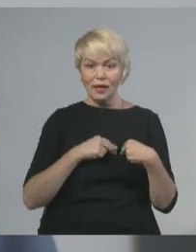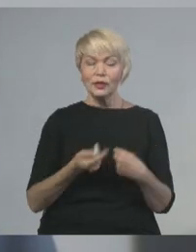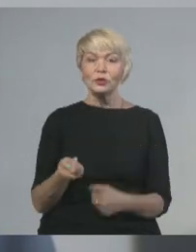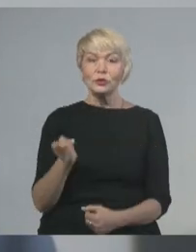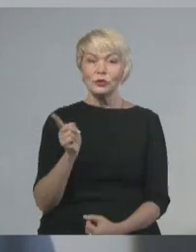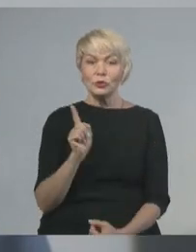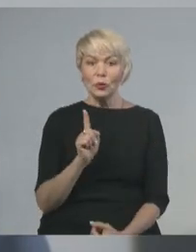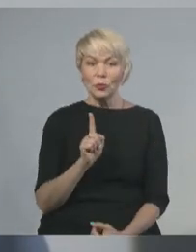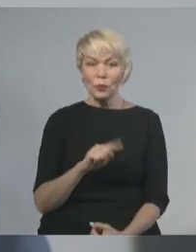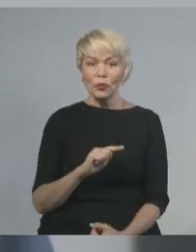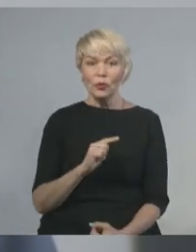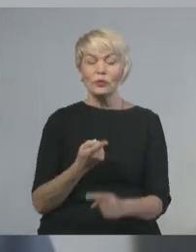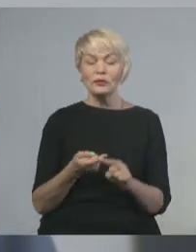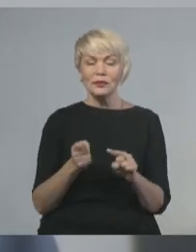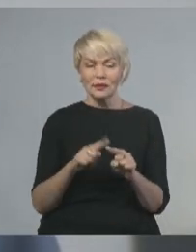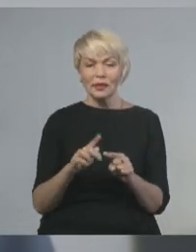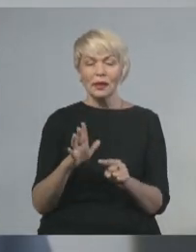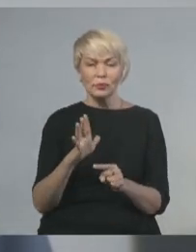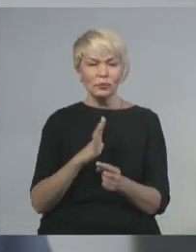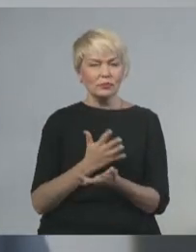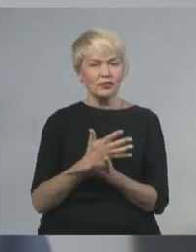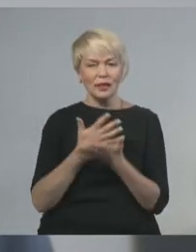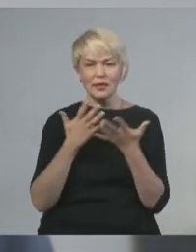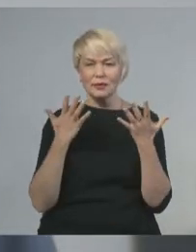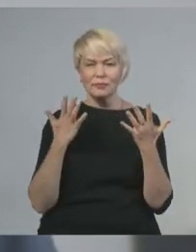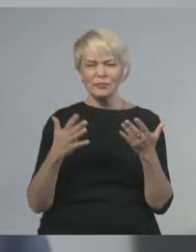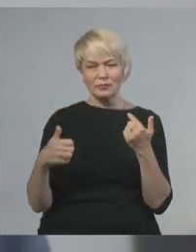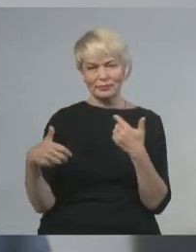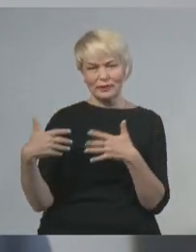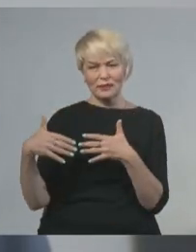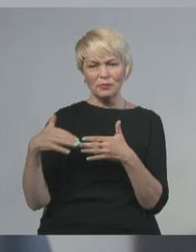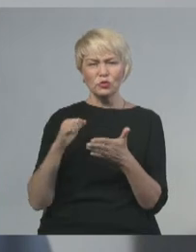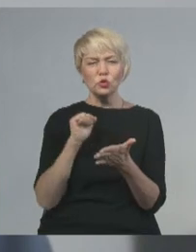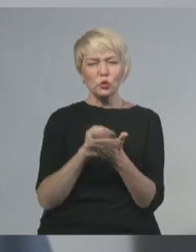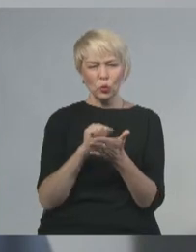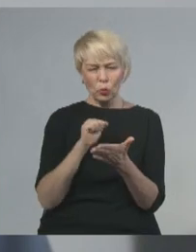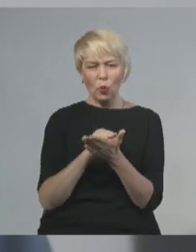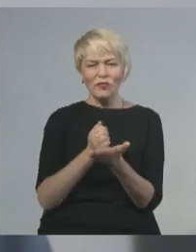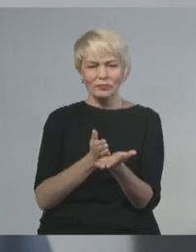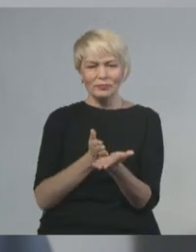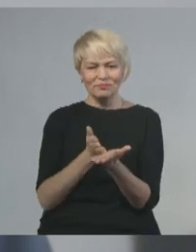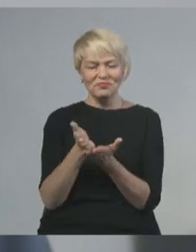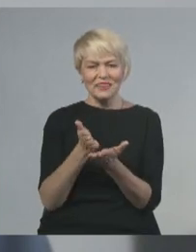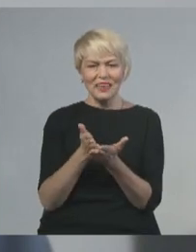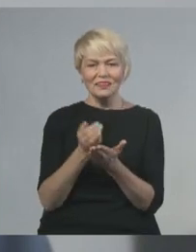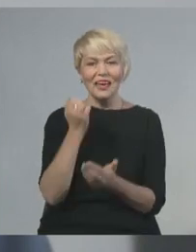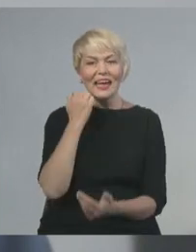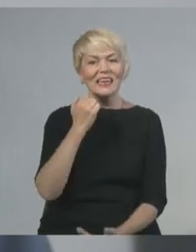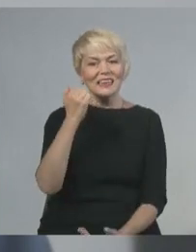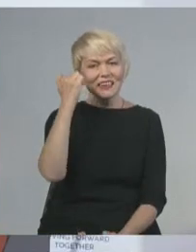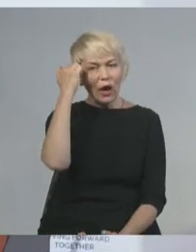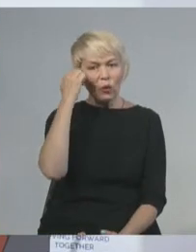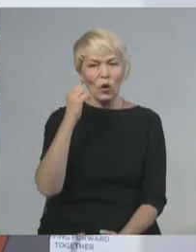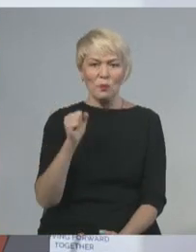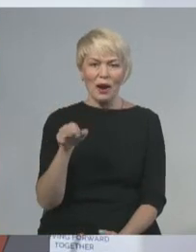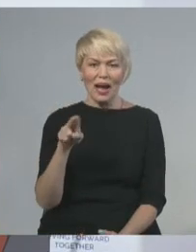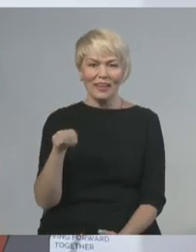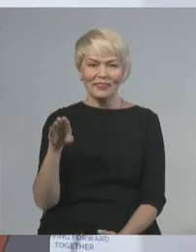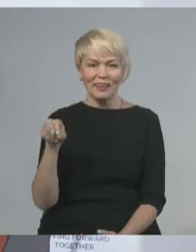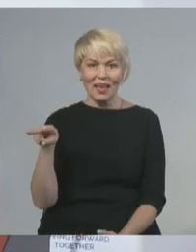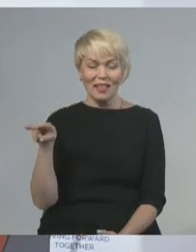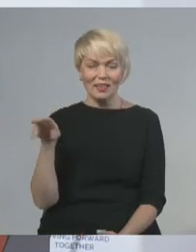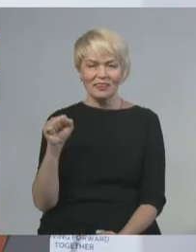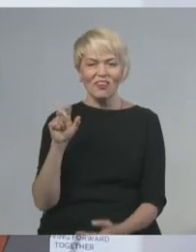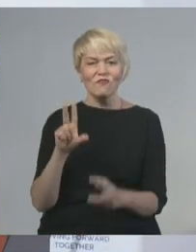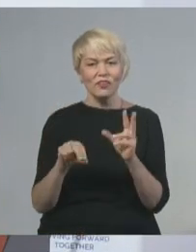print daily newspapers and print sector in in general obviously thank you adela i think this is also something that we feel and